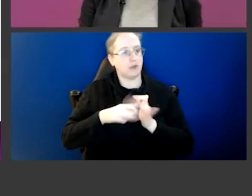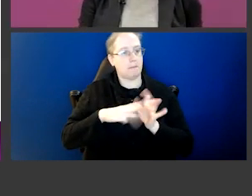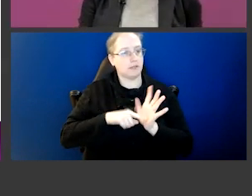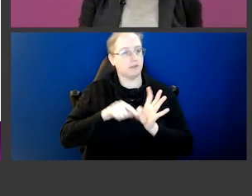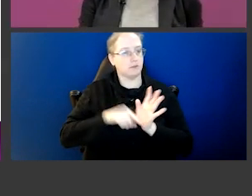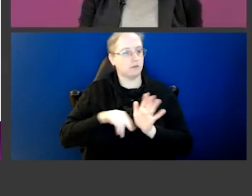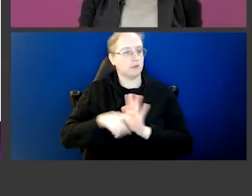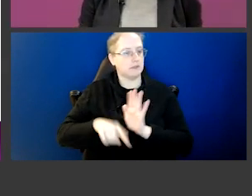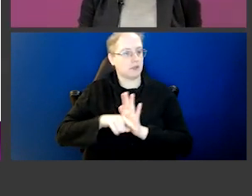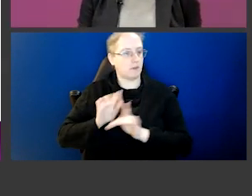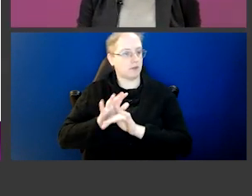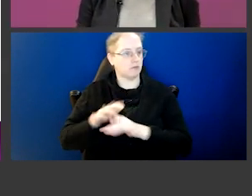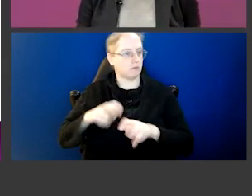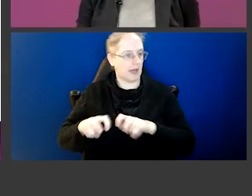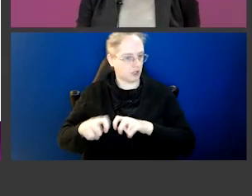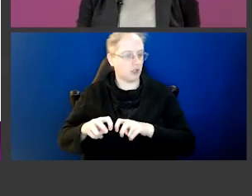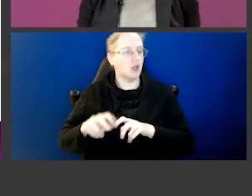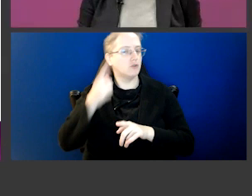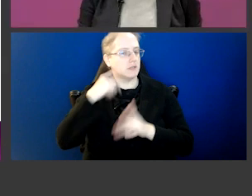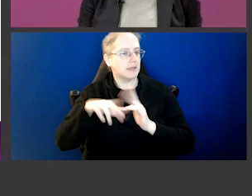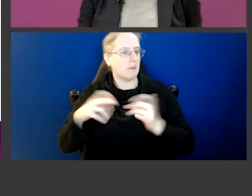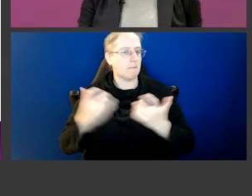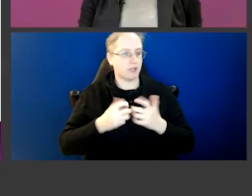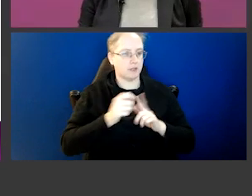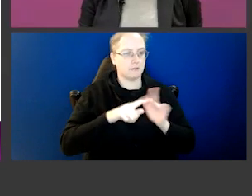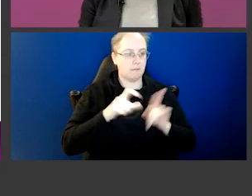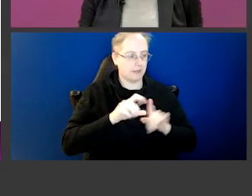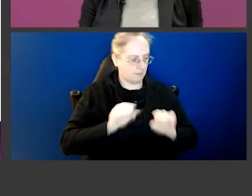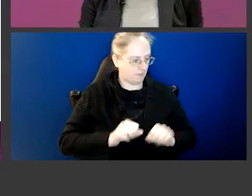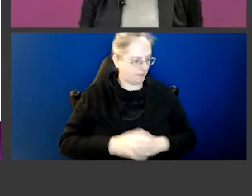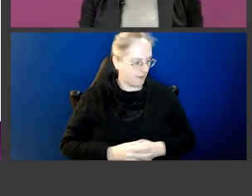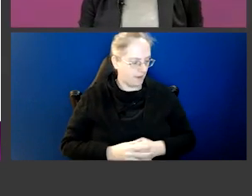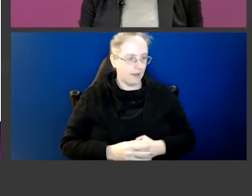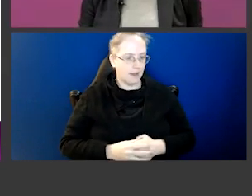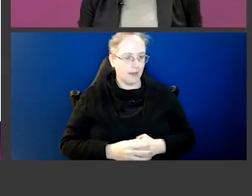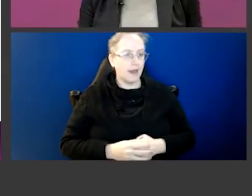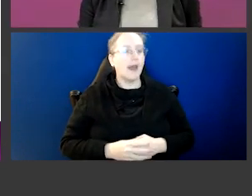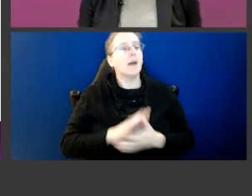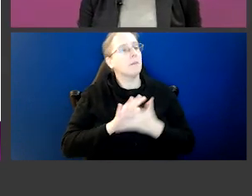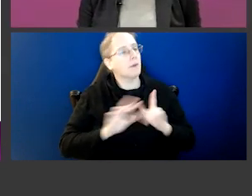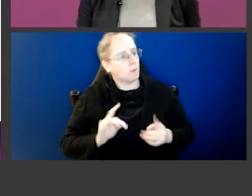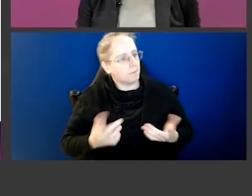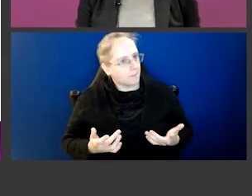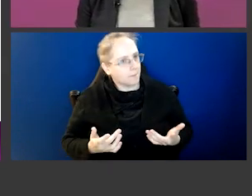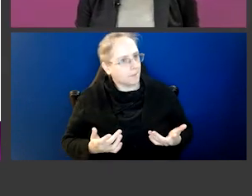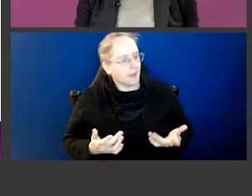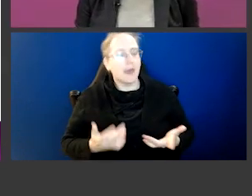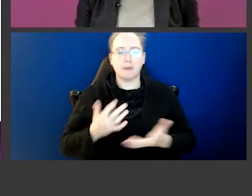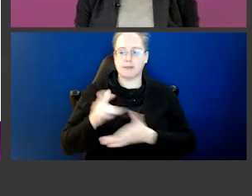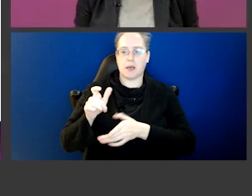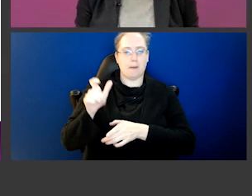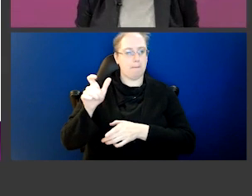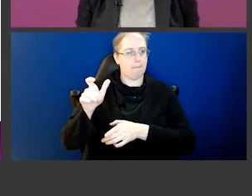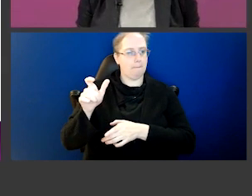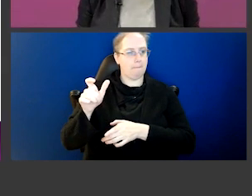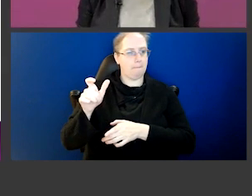within the PID scheme. So what is it? Detrimental action is essentially action taken against someone for making